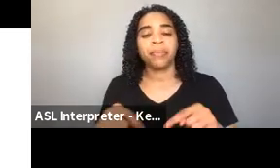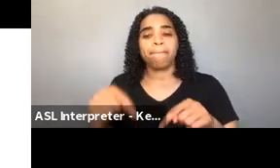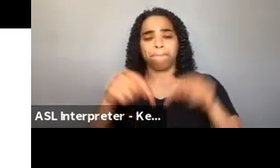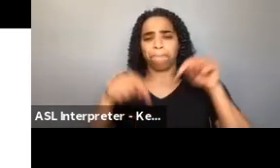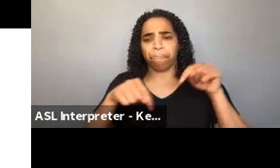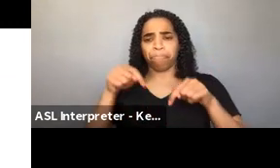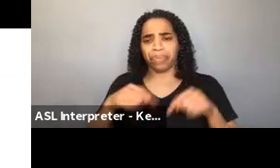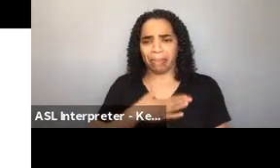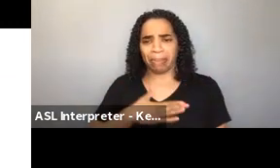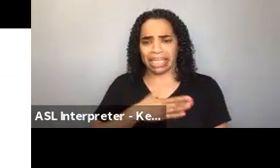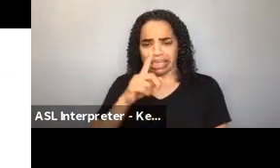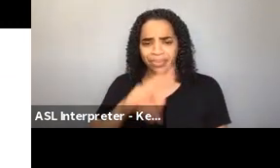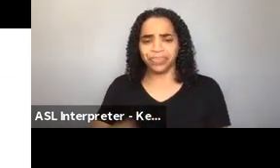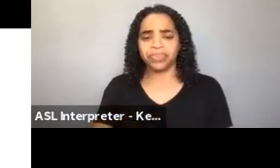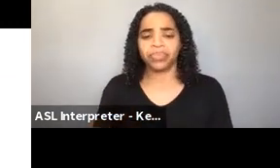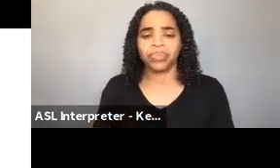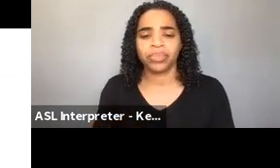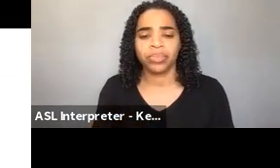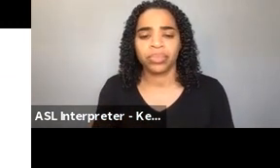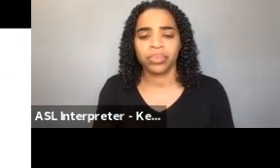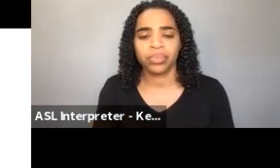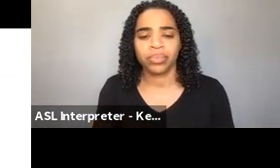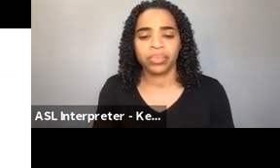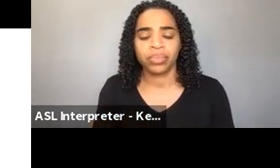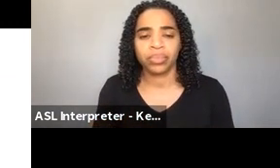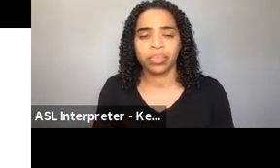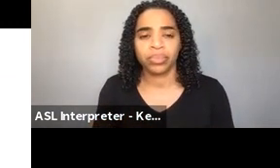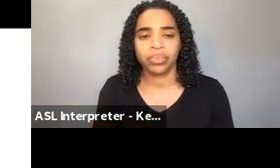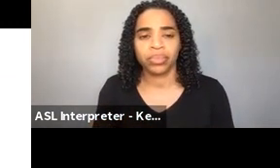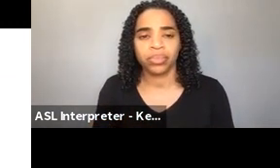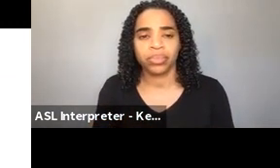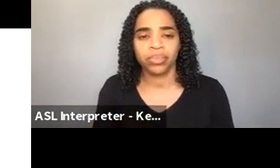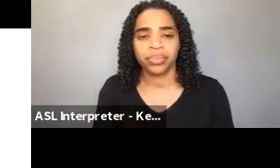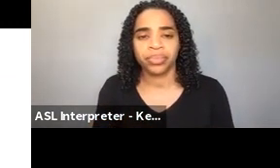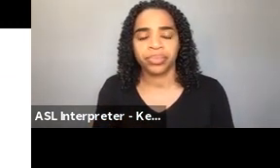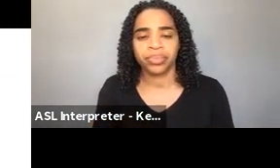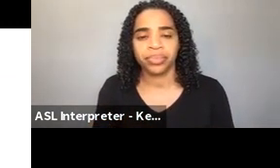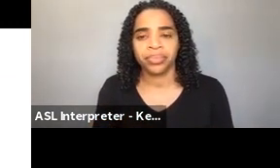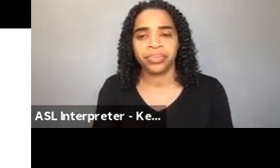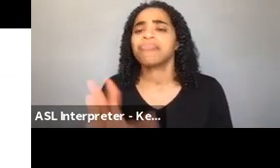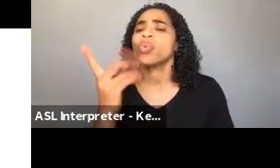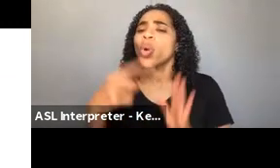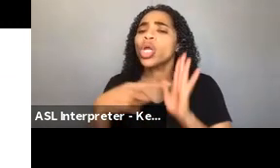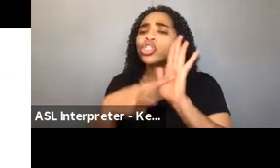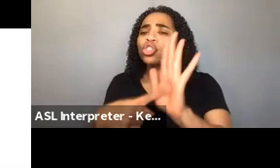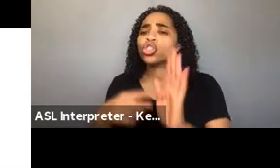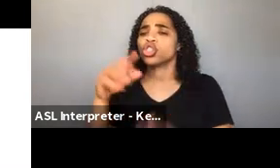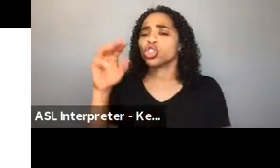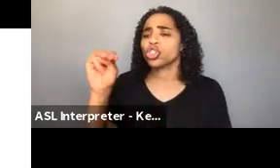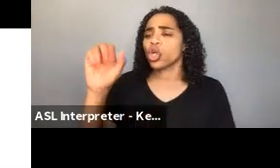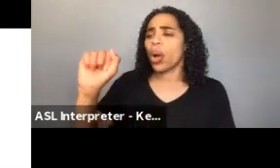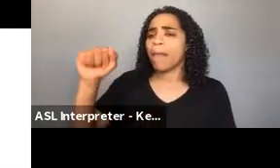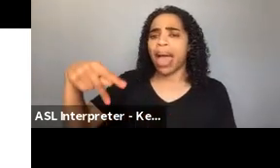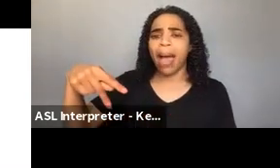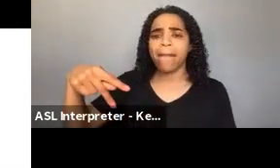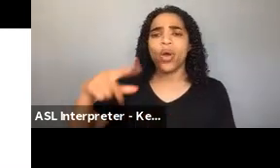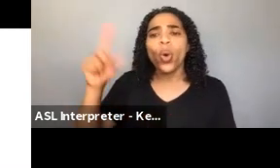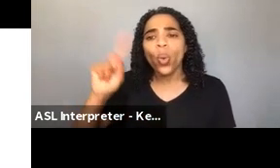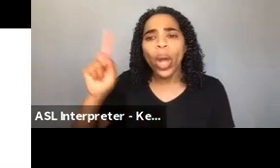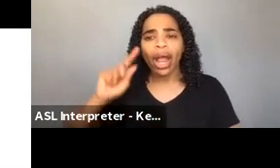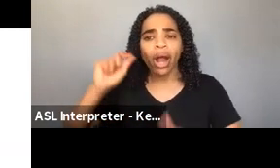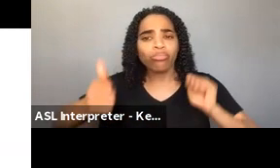Oh, of good. the, yeah, we have there's a map of all the